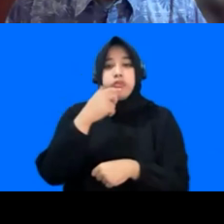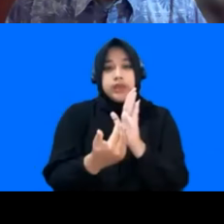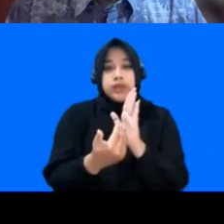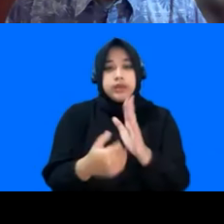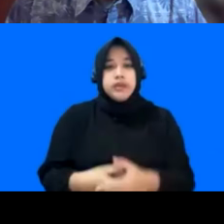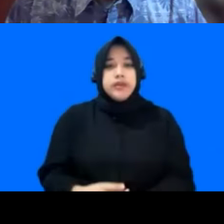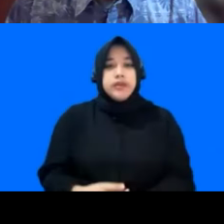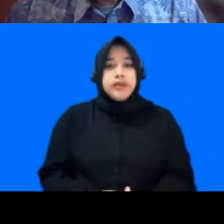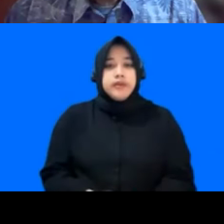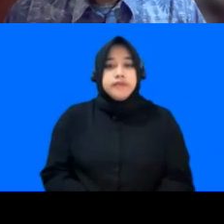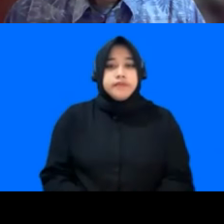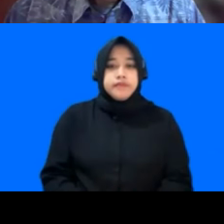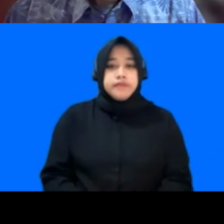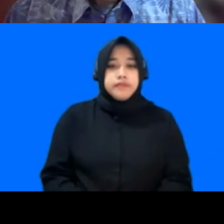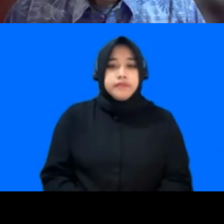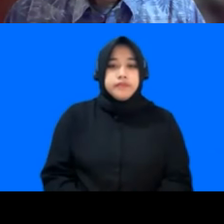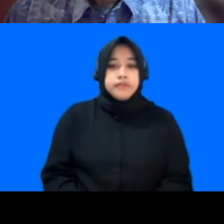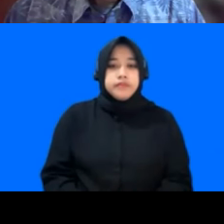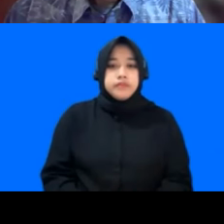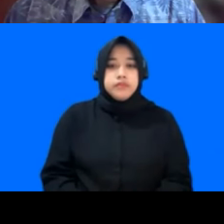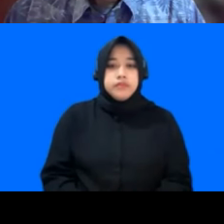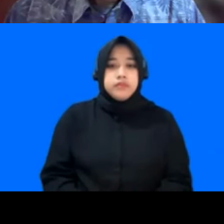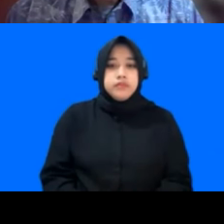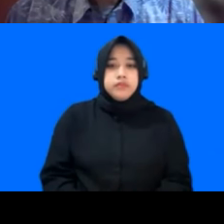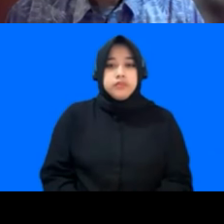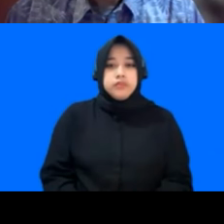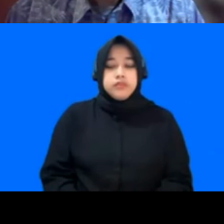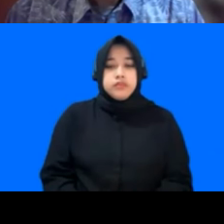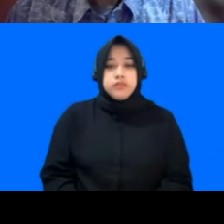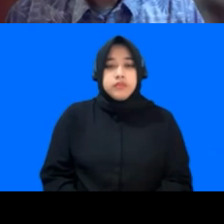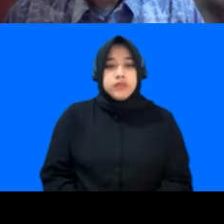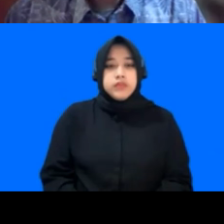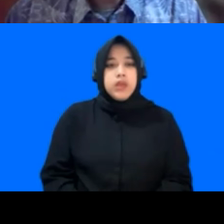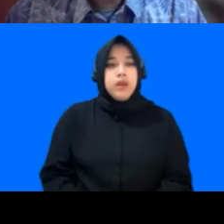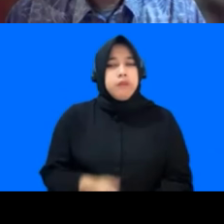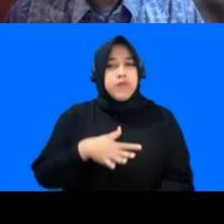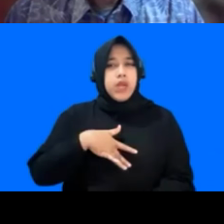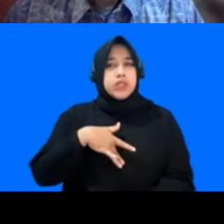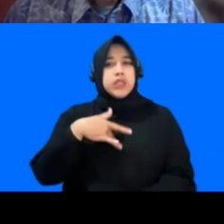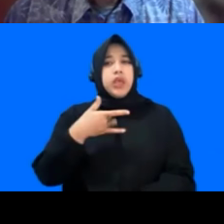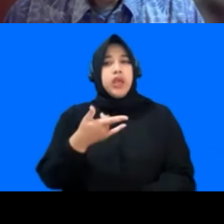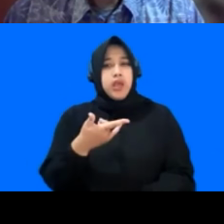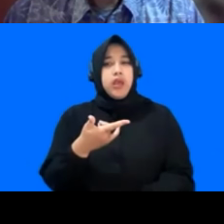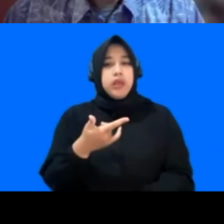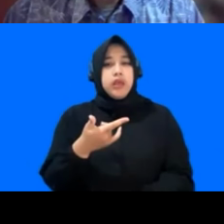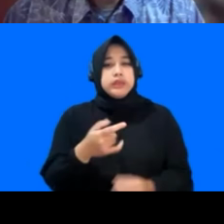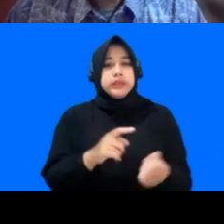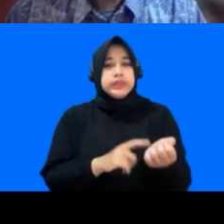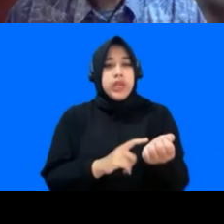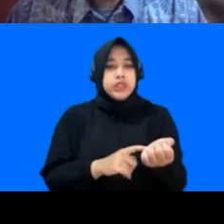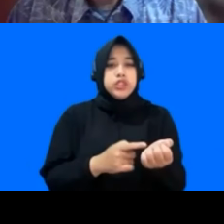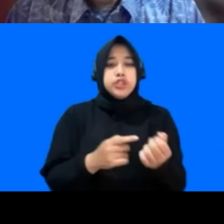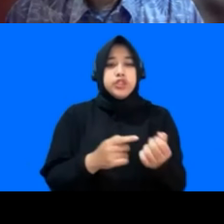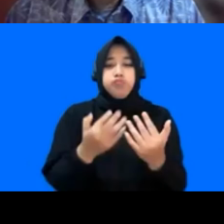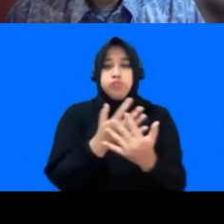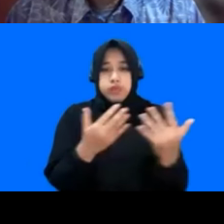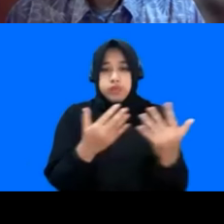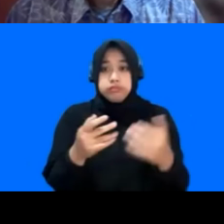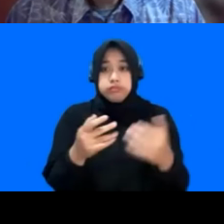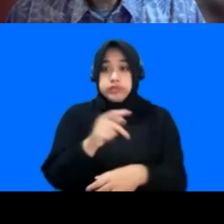Feeling the public pulse. So we also use social media to help reach our